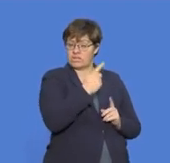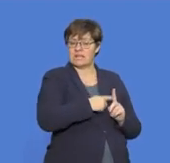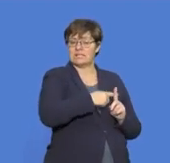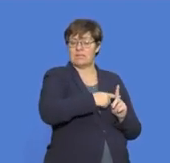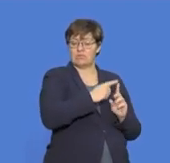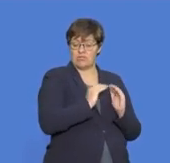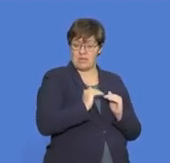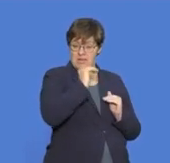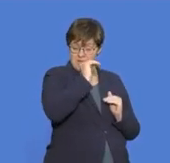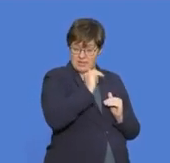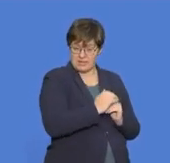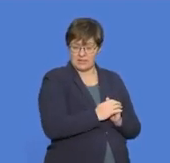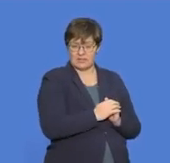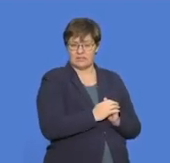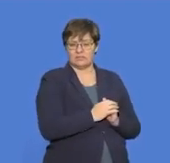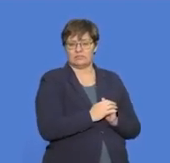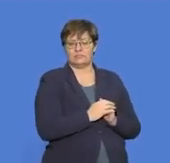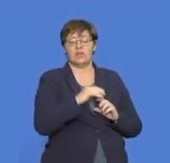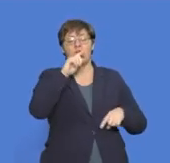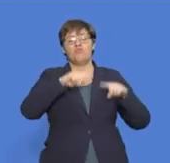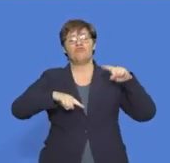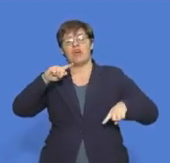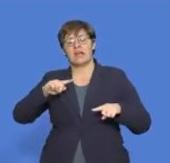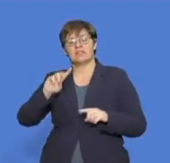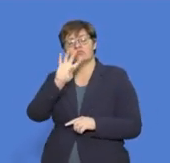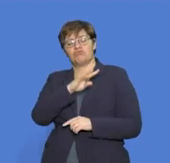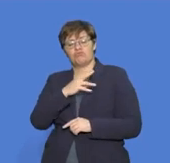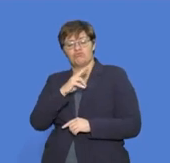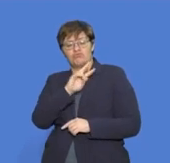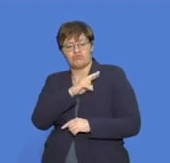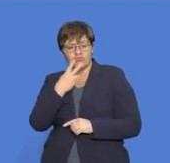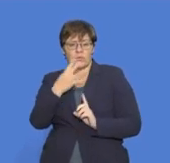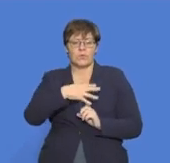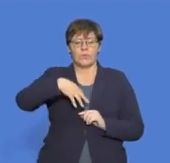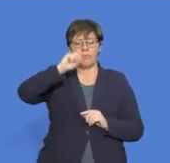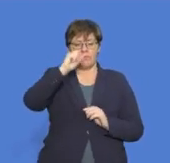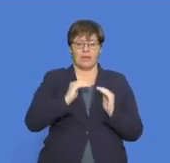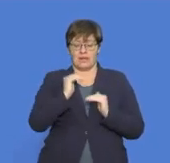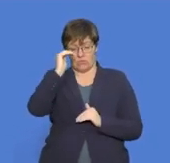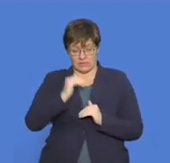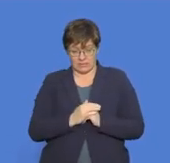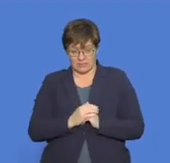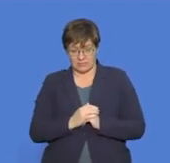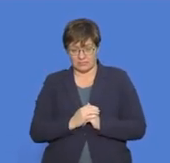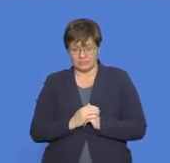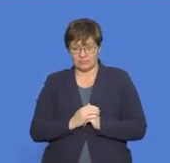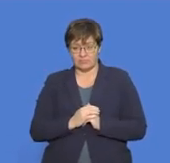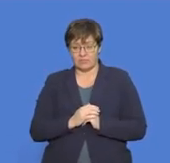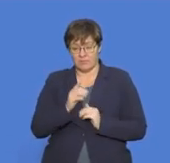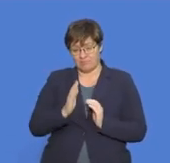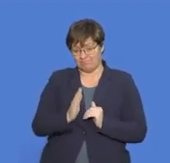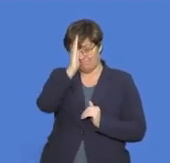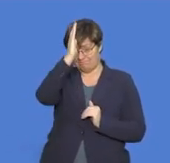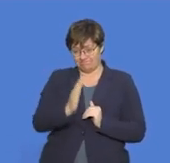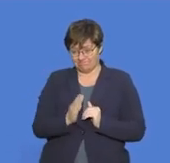temperature increases, the rate of transpiration increases, and that's here. Okay,